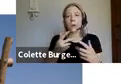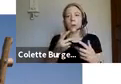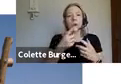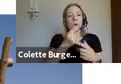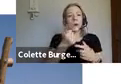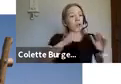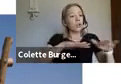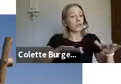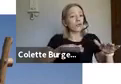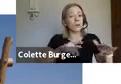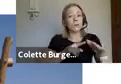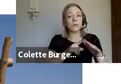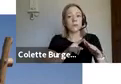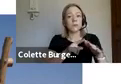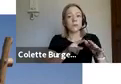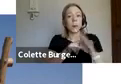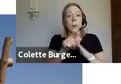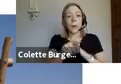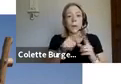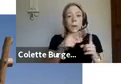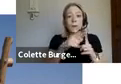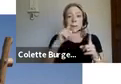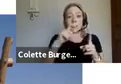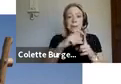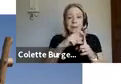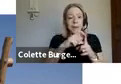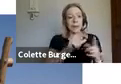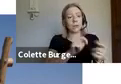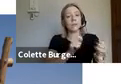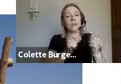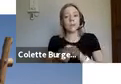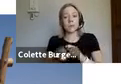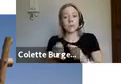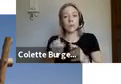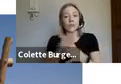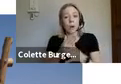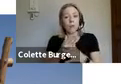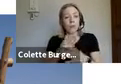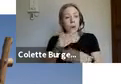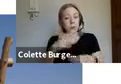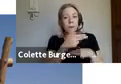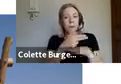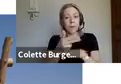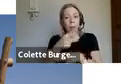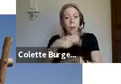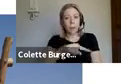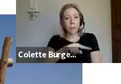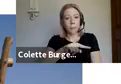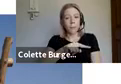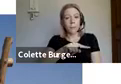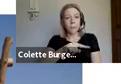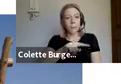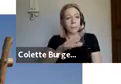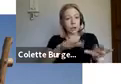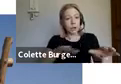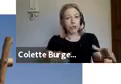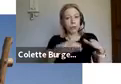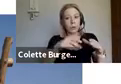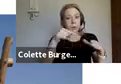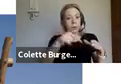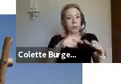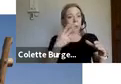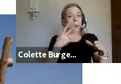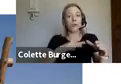for ECD, from ECD to primary, to go and look at their new